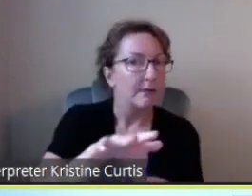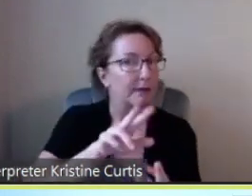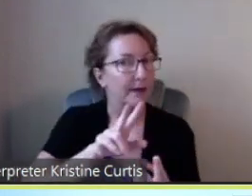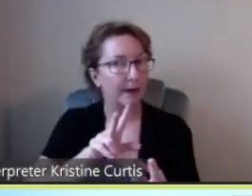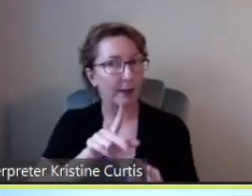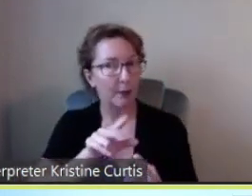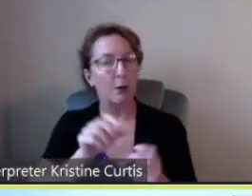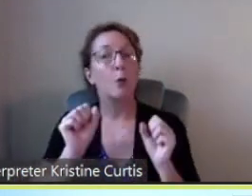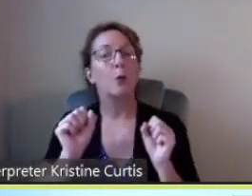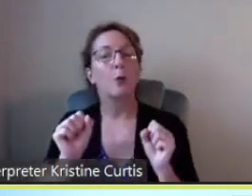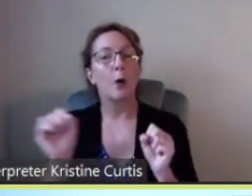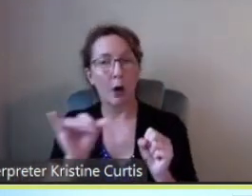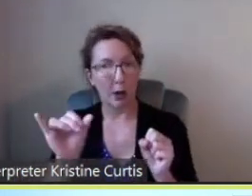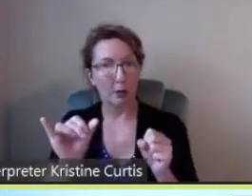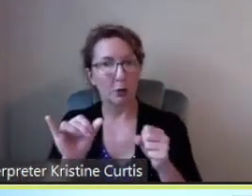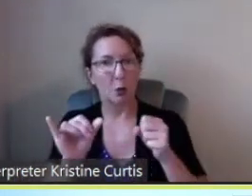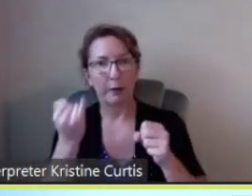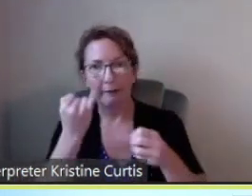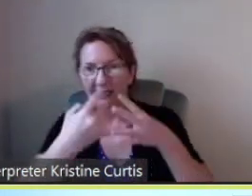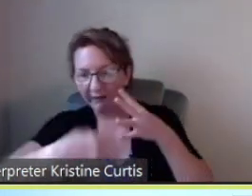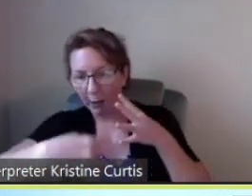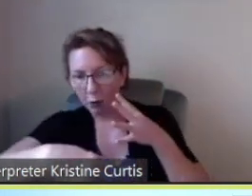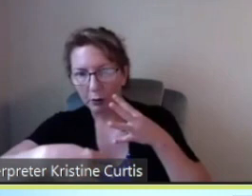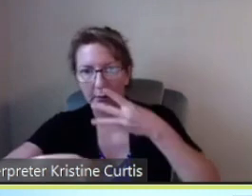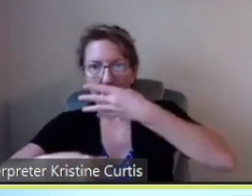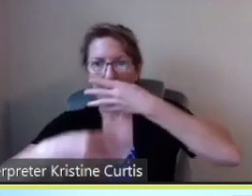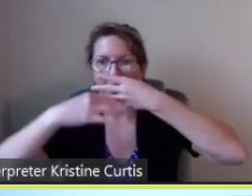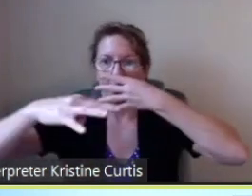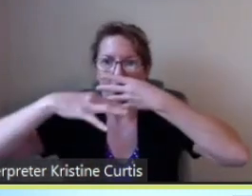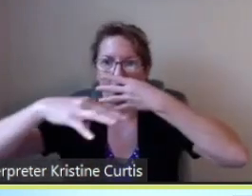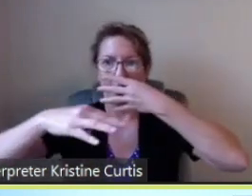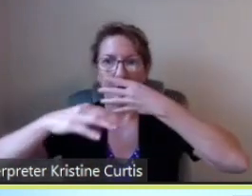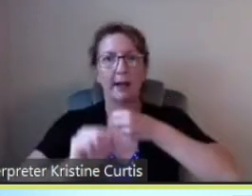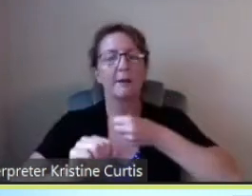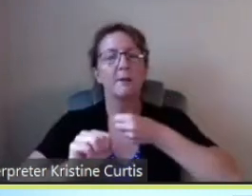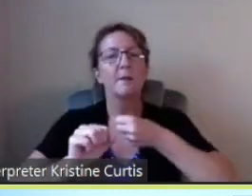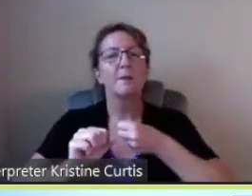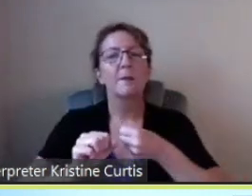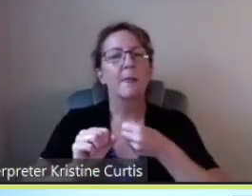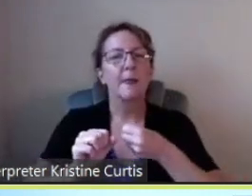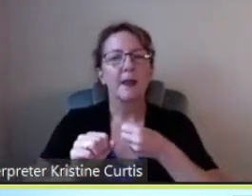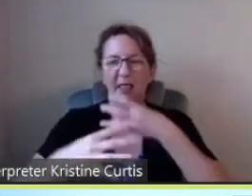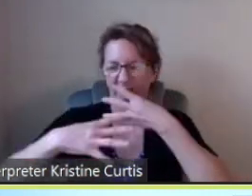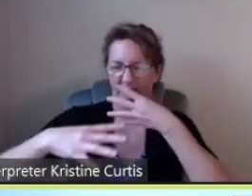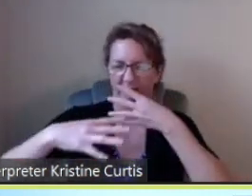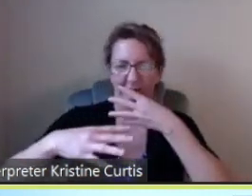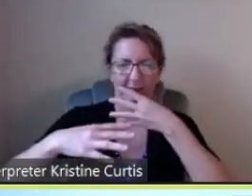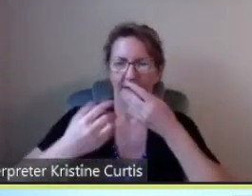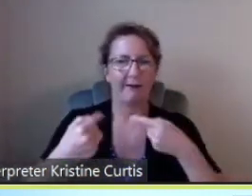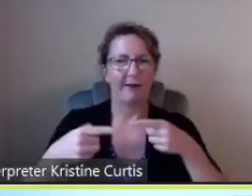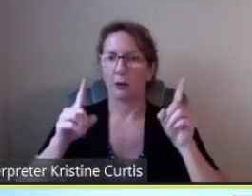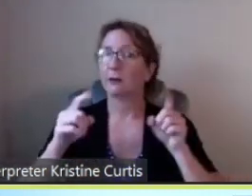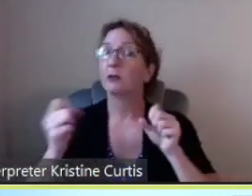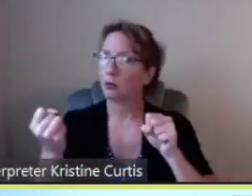efficiency and also the filtration efficiency of these materials. And of course, the filtration efficiency is a strong function of